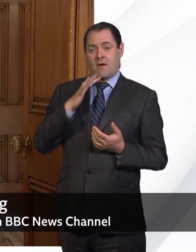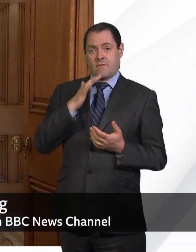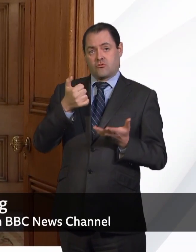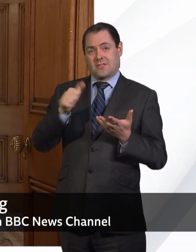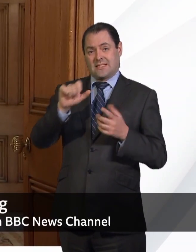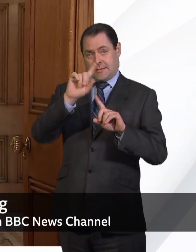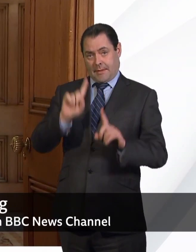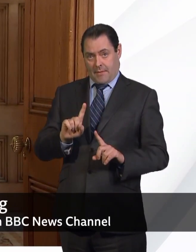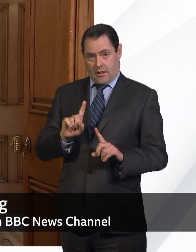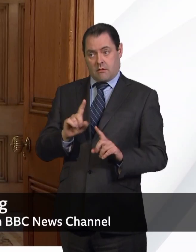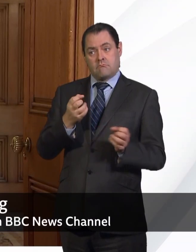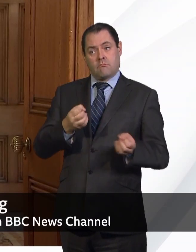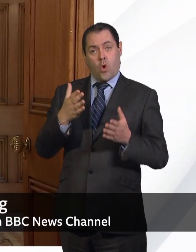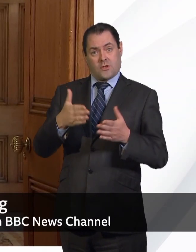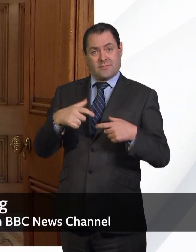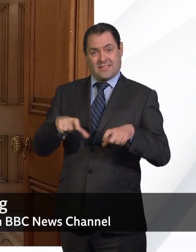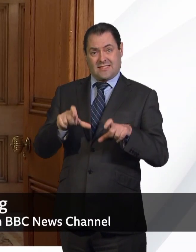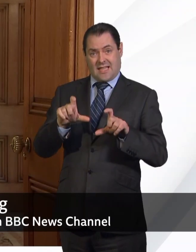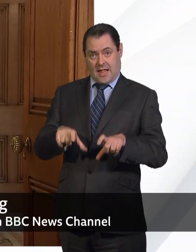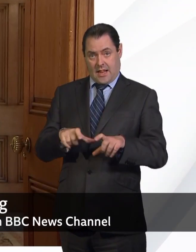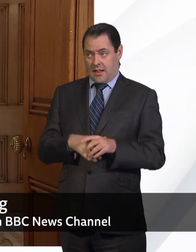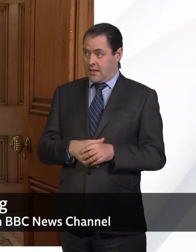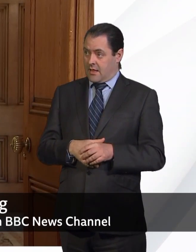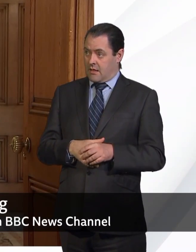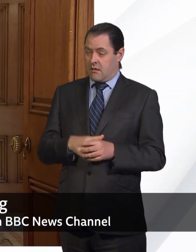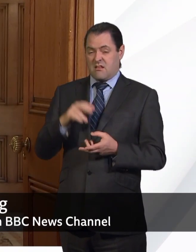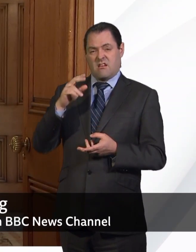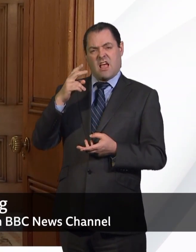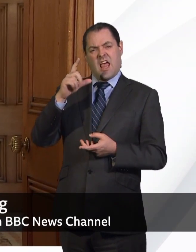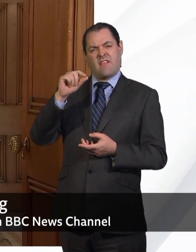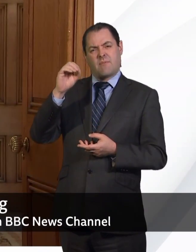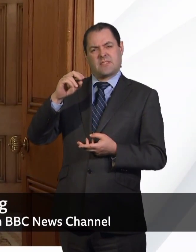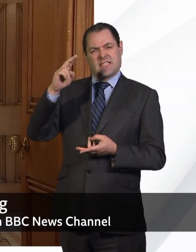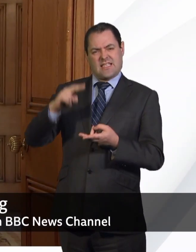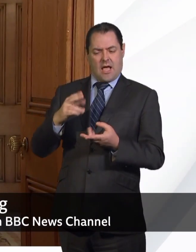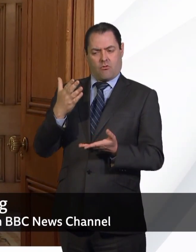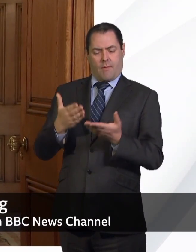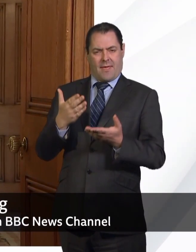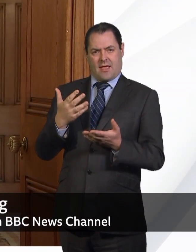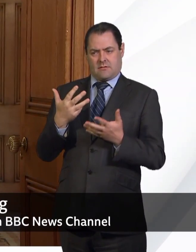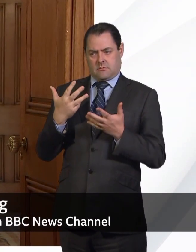8,560 people are in hospital with coronavirus, down 11% from